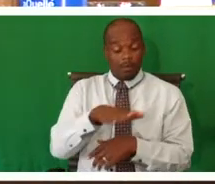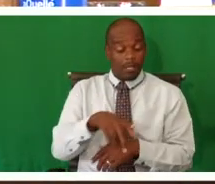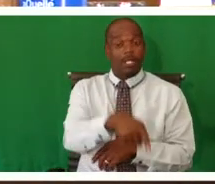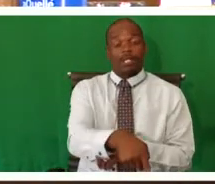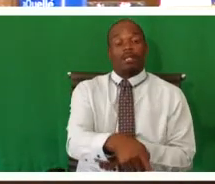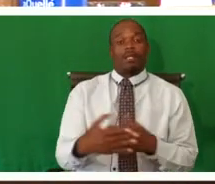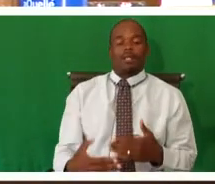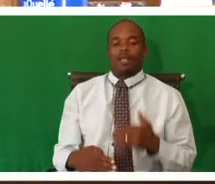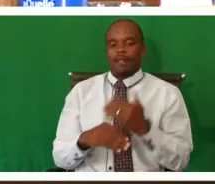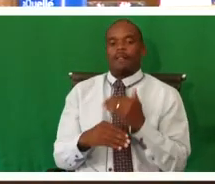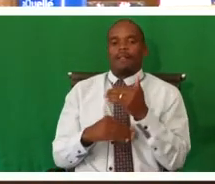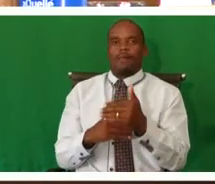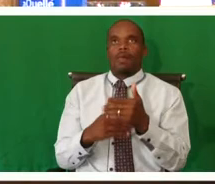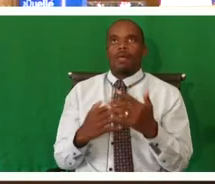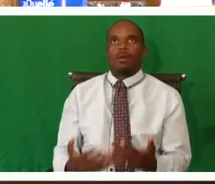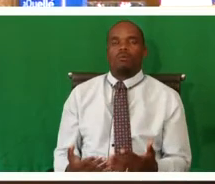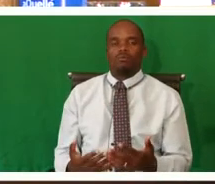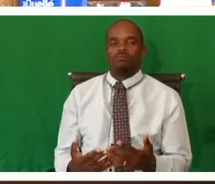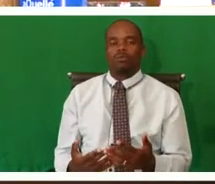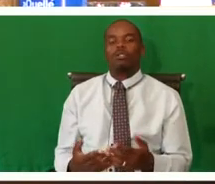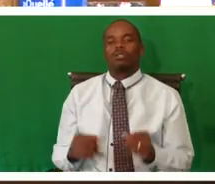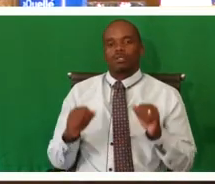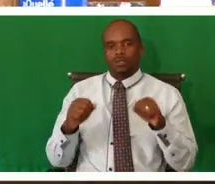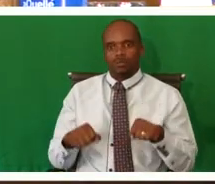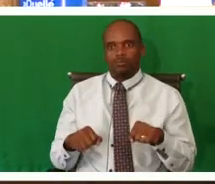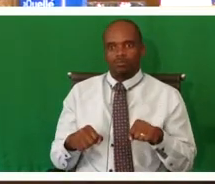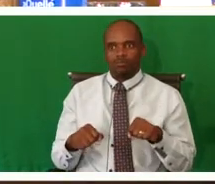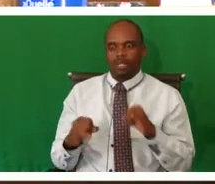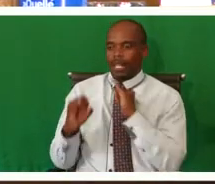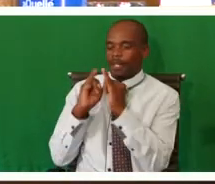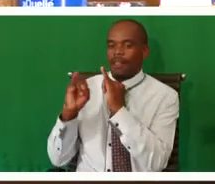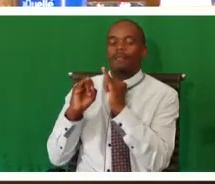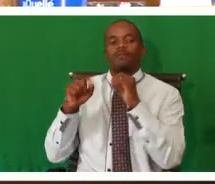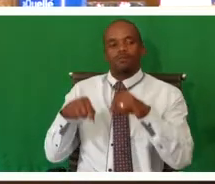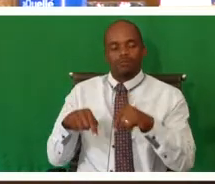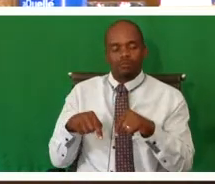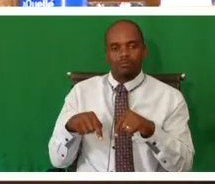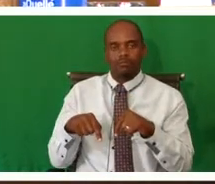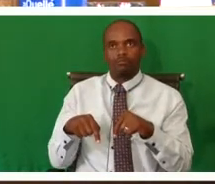the procession exit